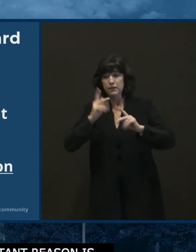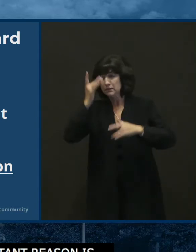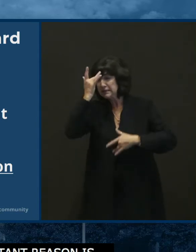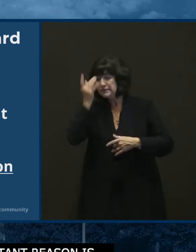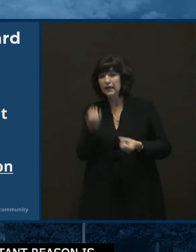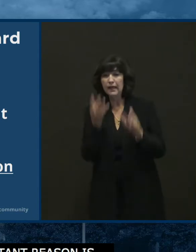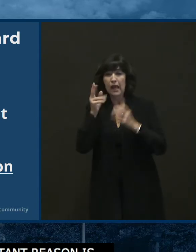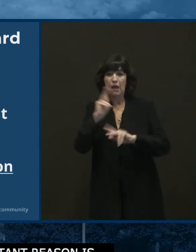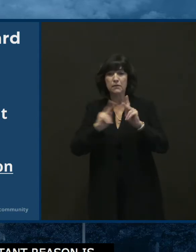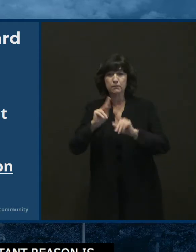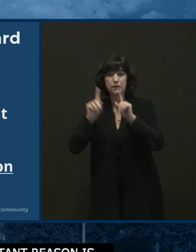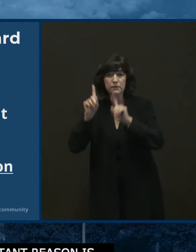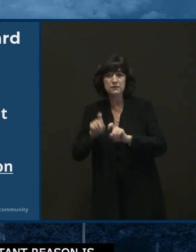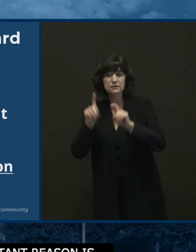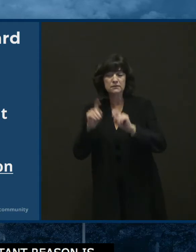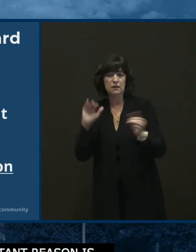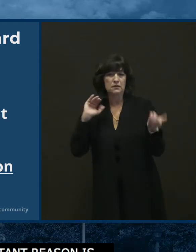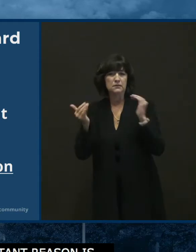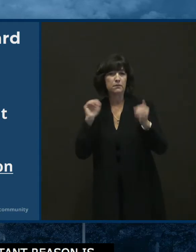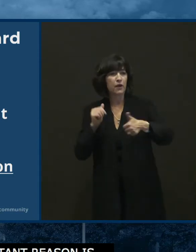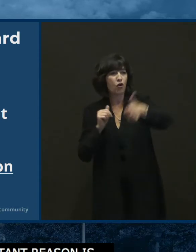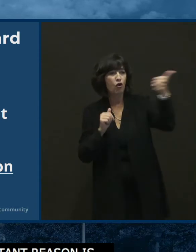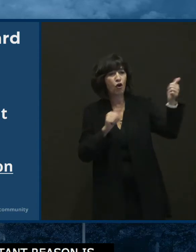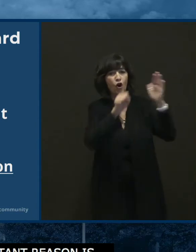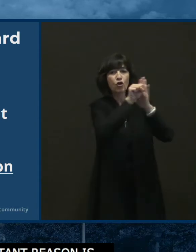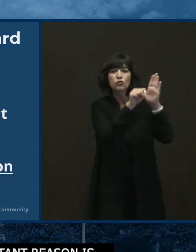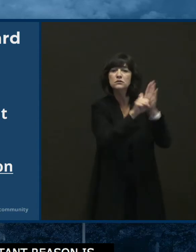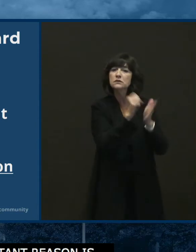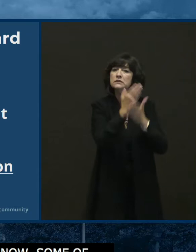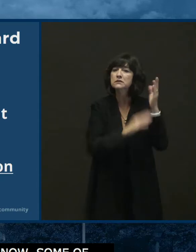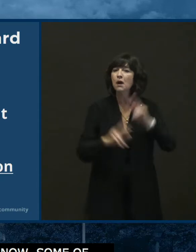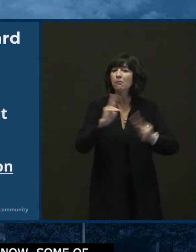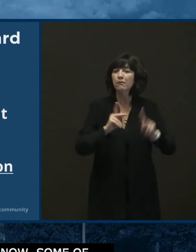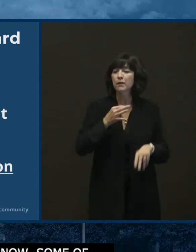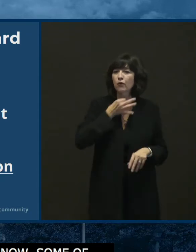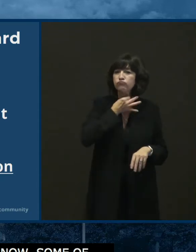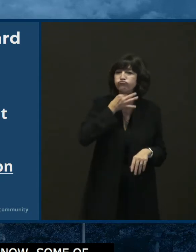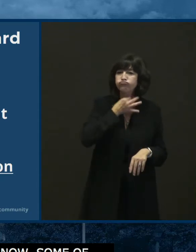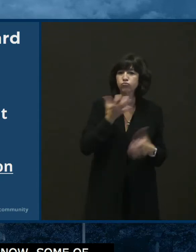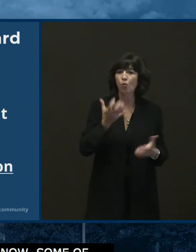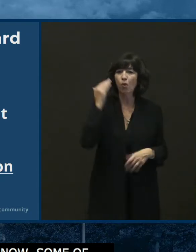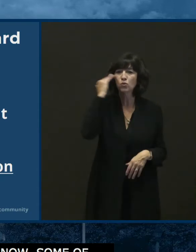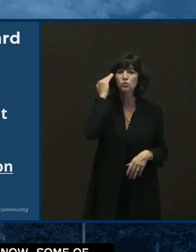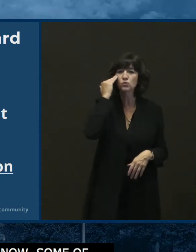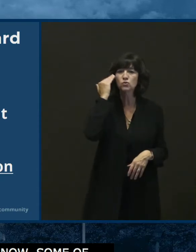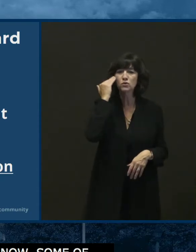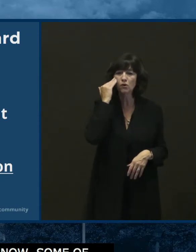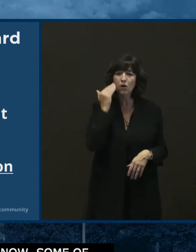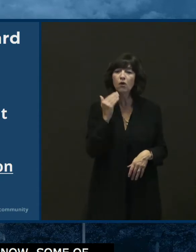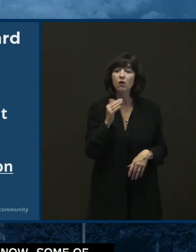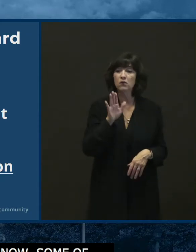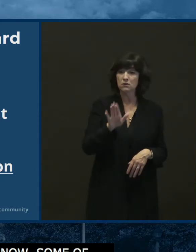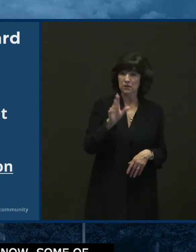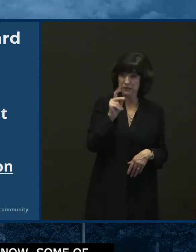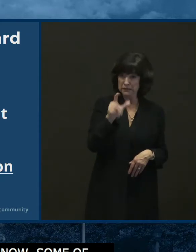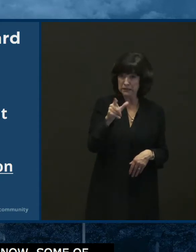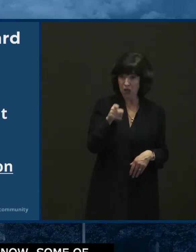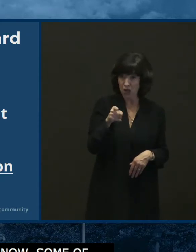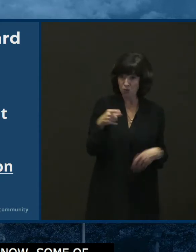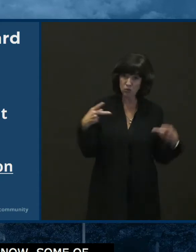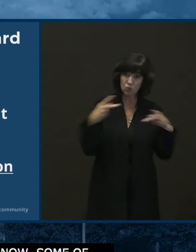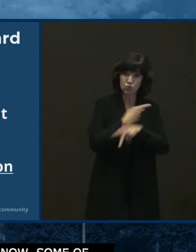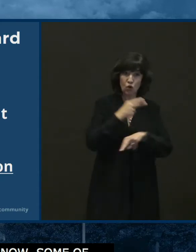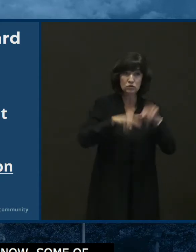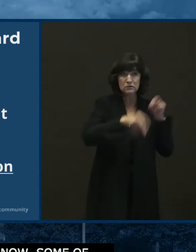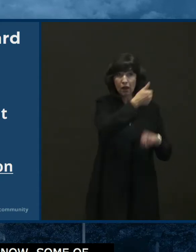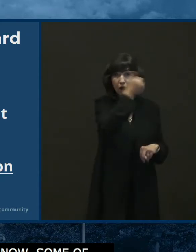that compare states, you'll see that our percent positive may look a bit higher than expected, and in part,